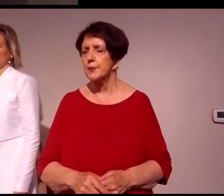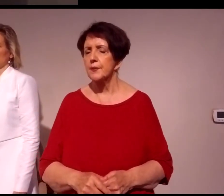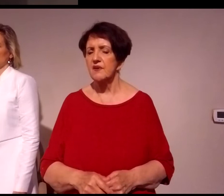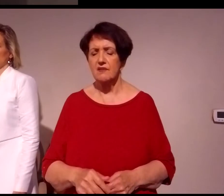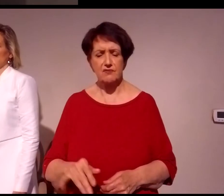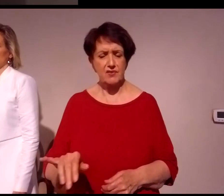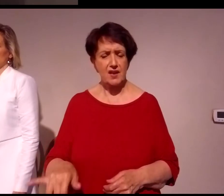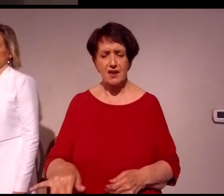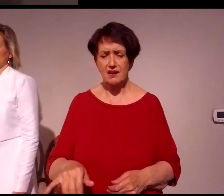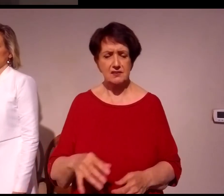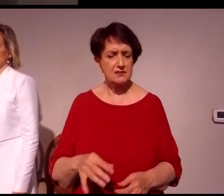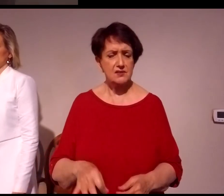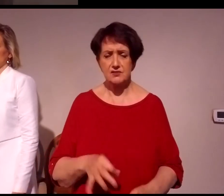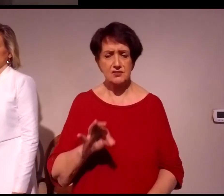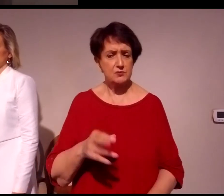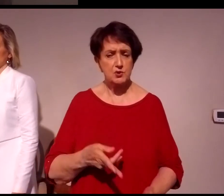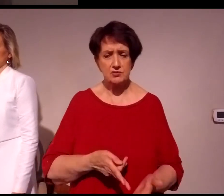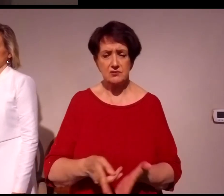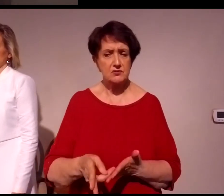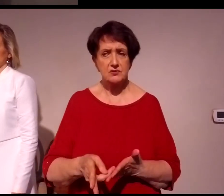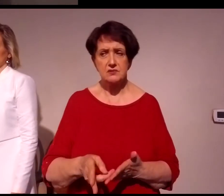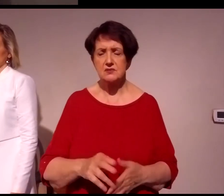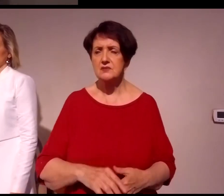That is not the spiritual truth.